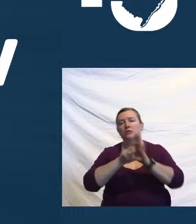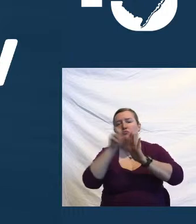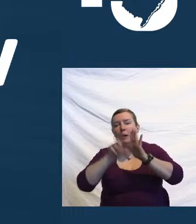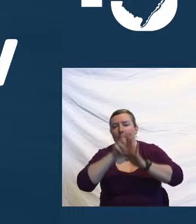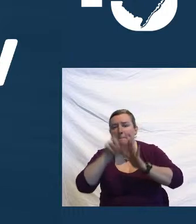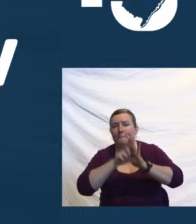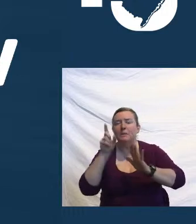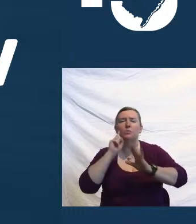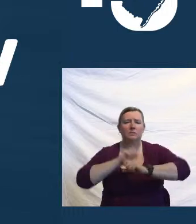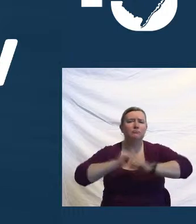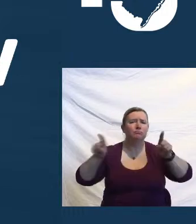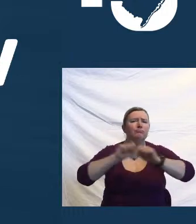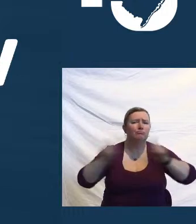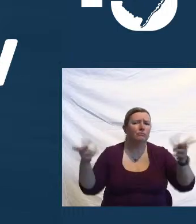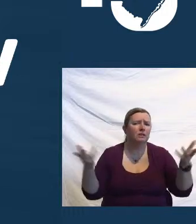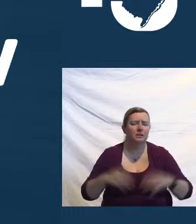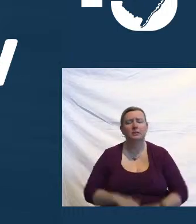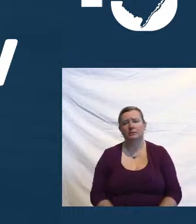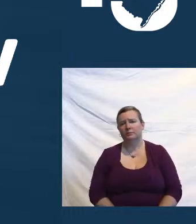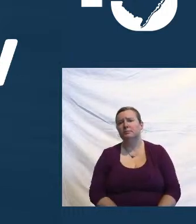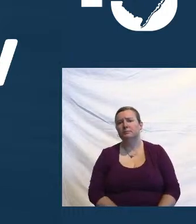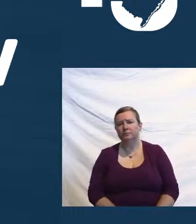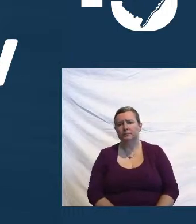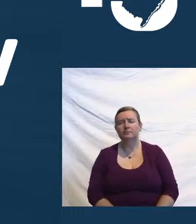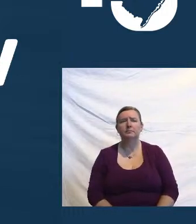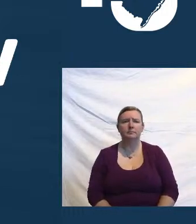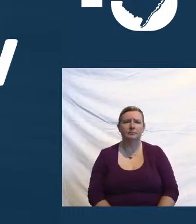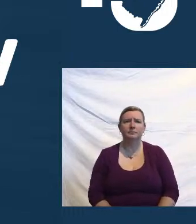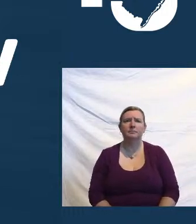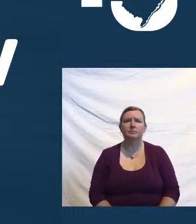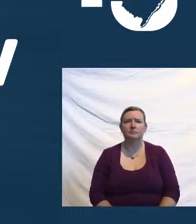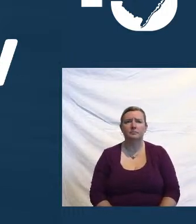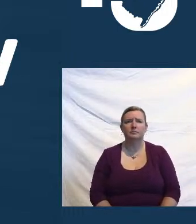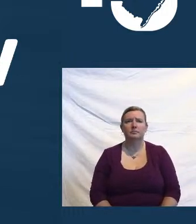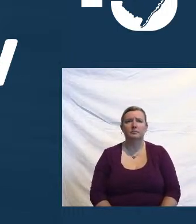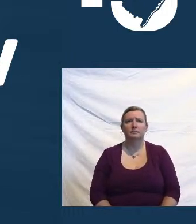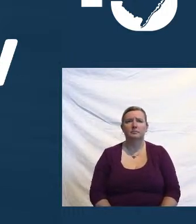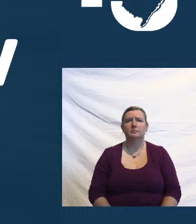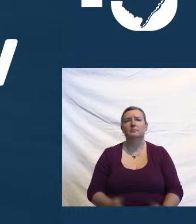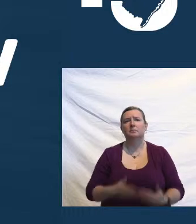again, we'll meet, unless you hear otherwise, Mondays at 1 o'clock right here.